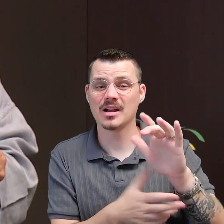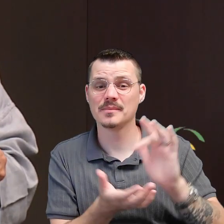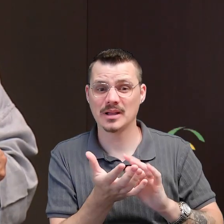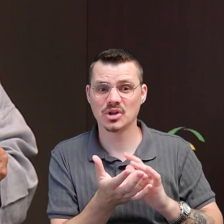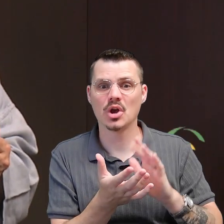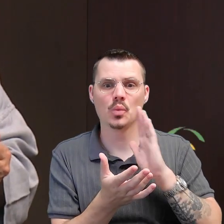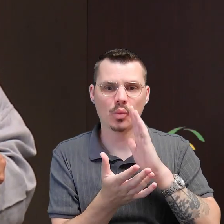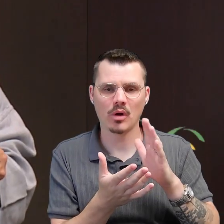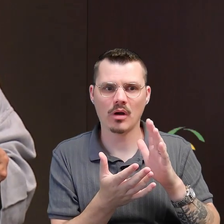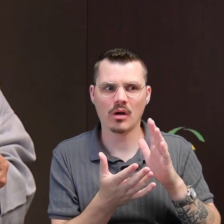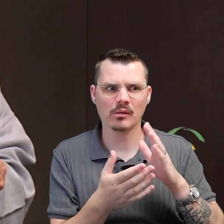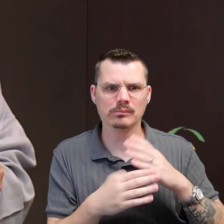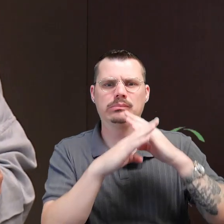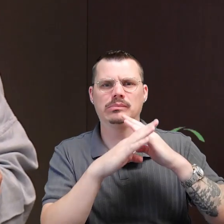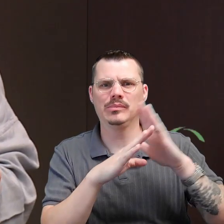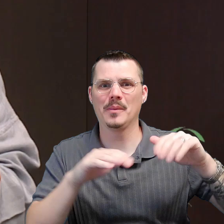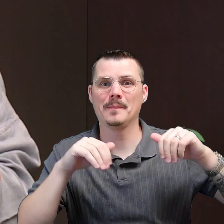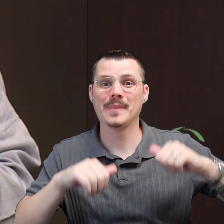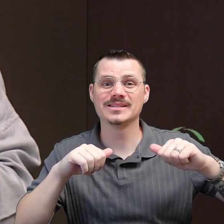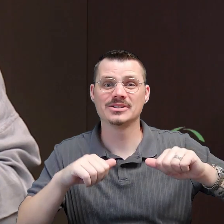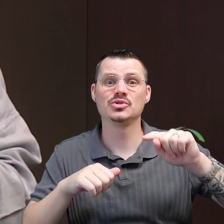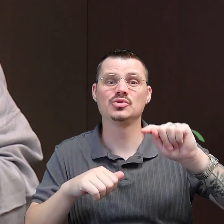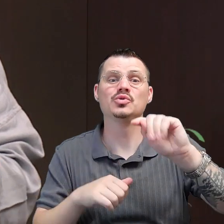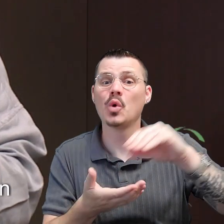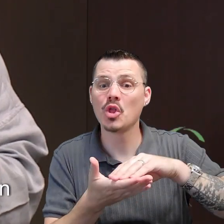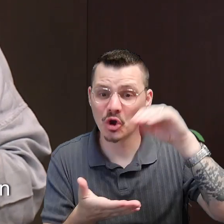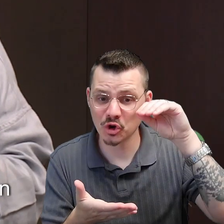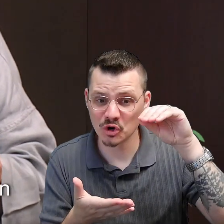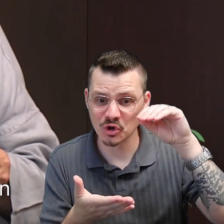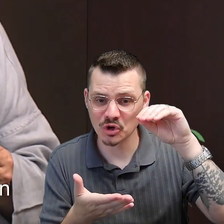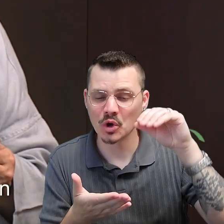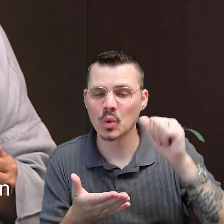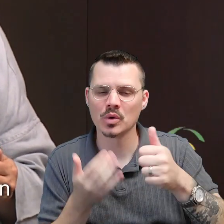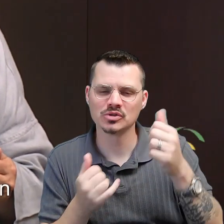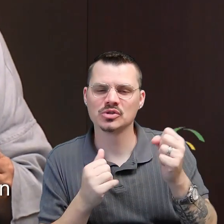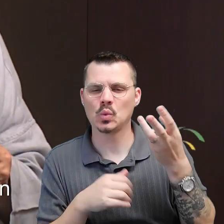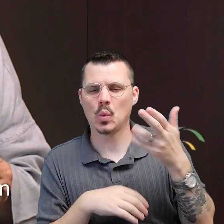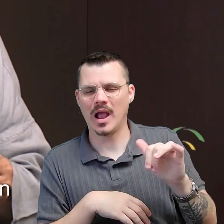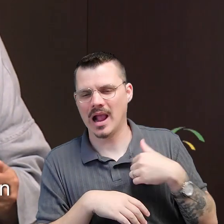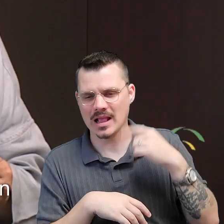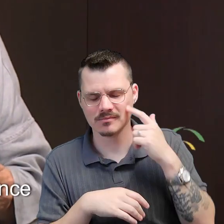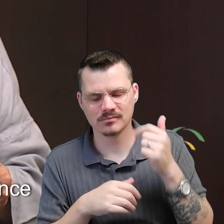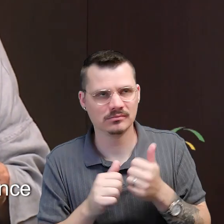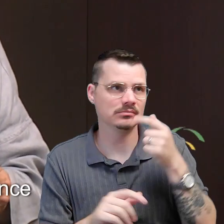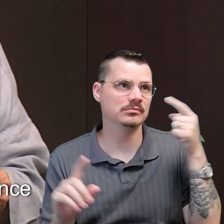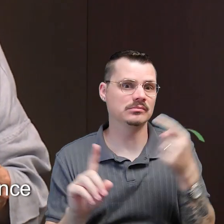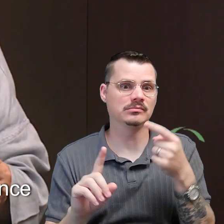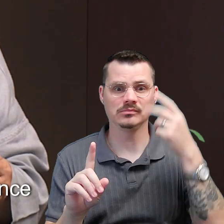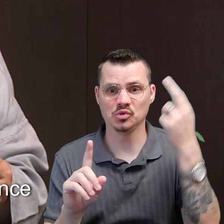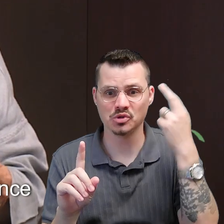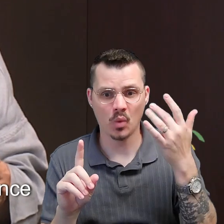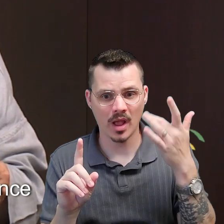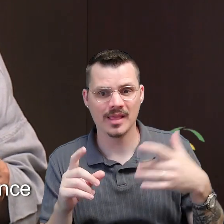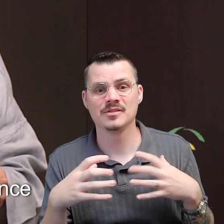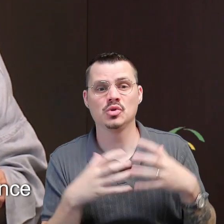in fact blunts their capacity to learn. Which is why I think one of the main reasons why